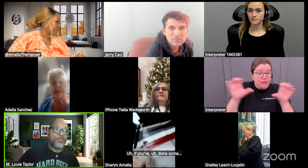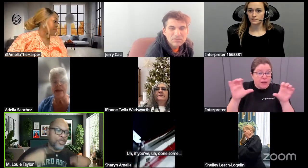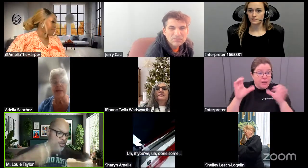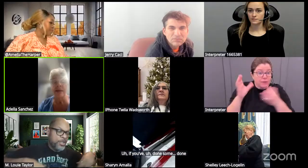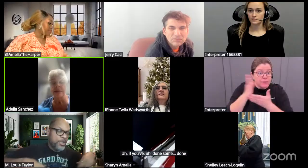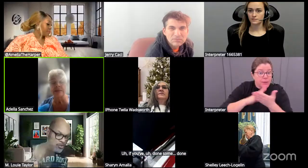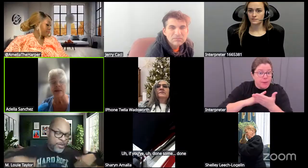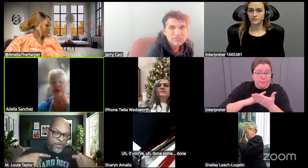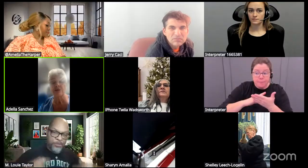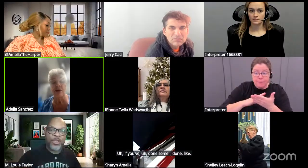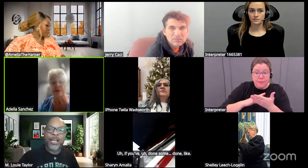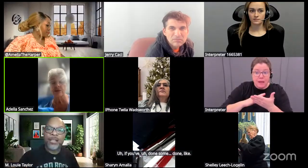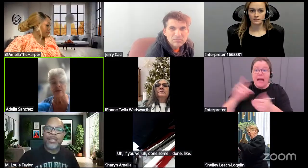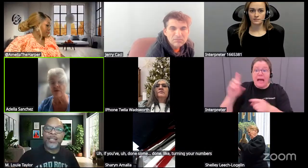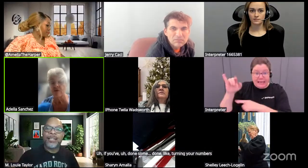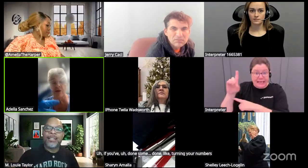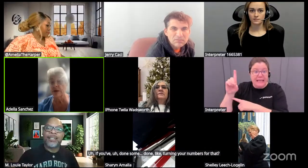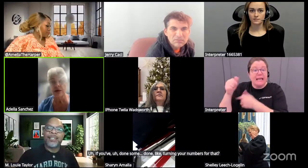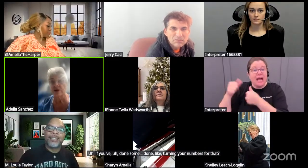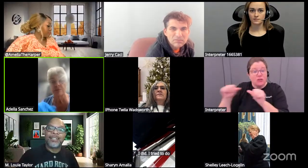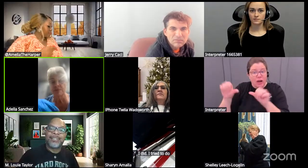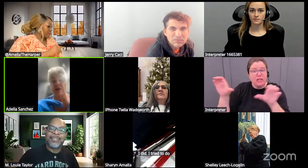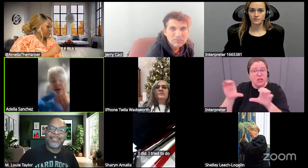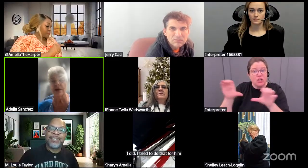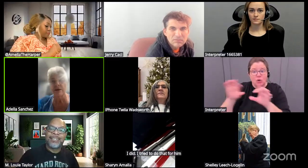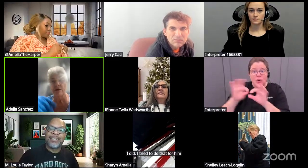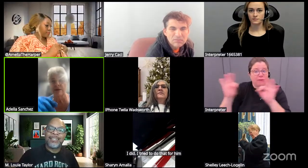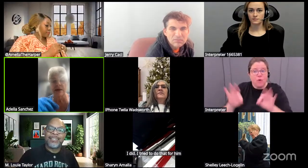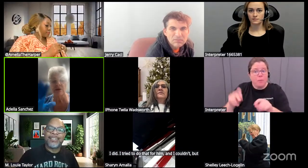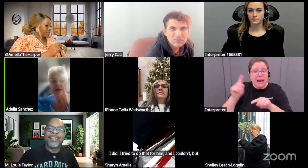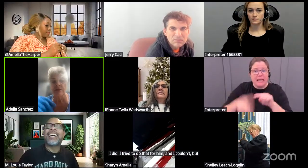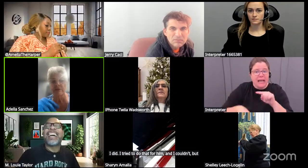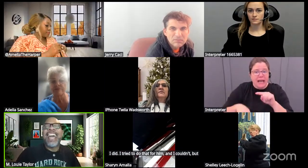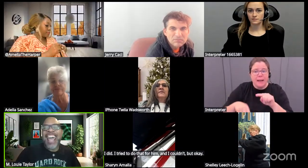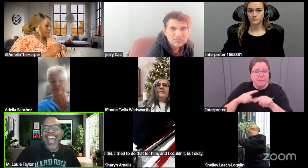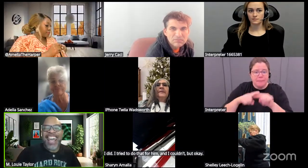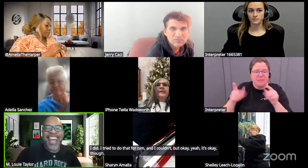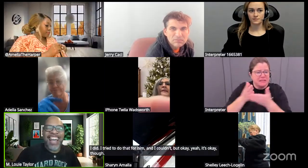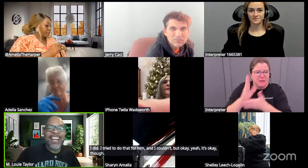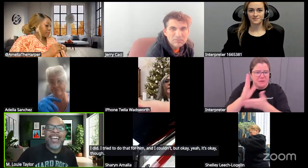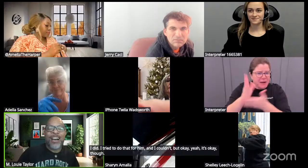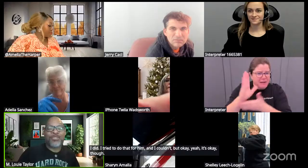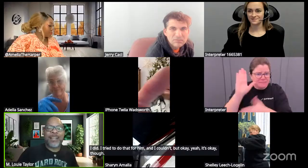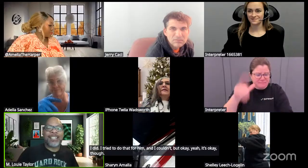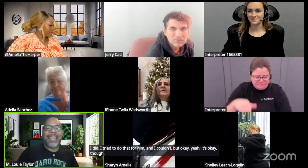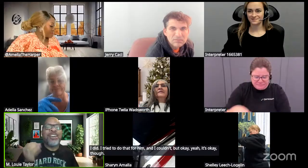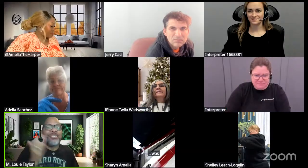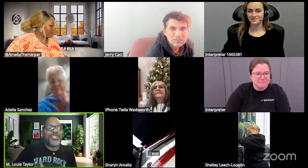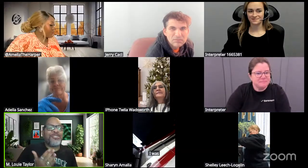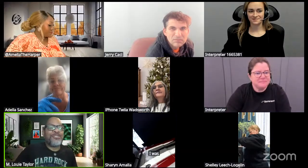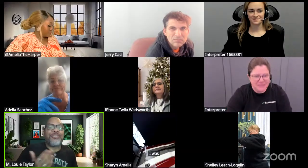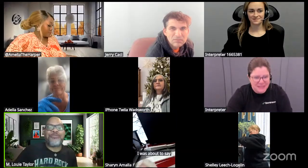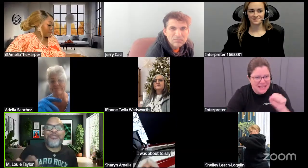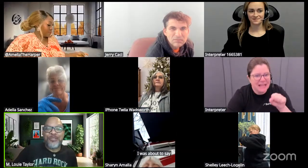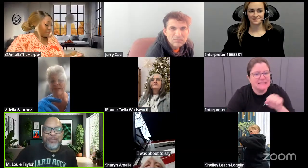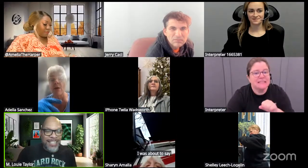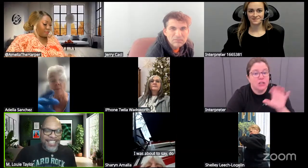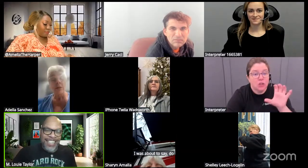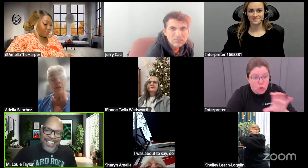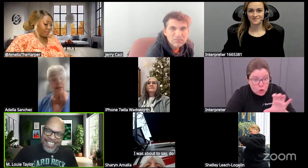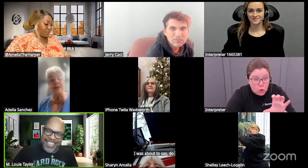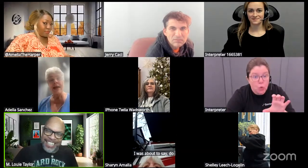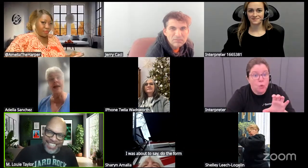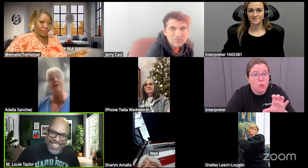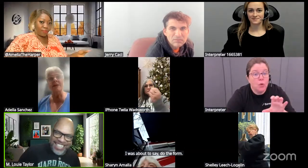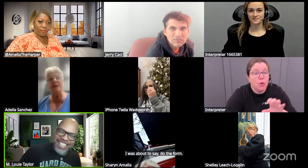like I turned in did. your I numbers for tried to that. do that for him and I couldn't. But okay, go. Yeah, it's okay though. I was about to say, do the form.